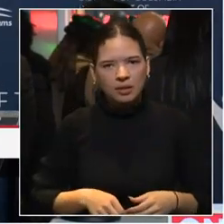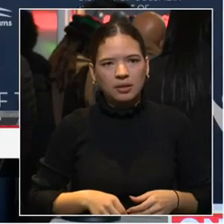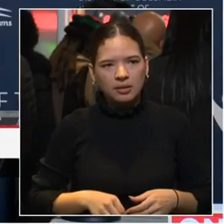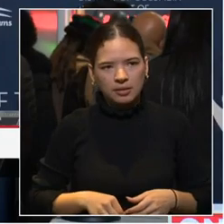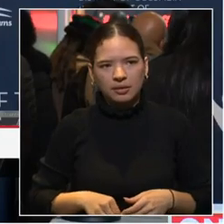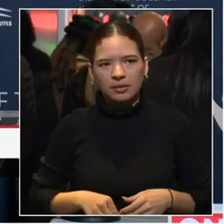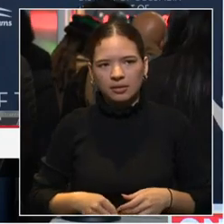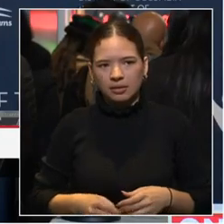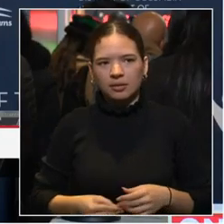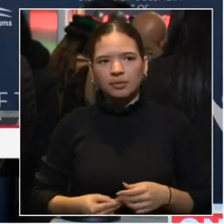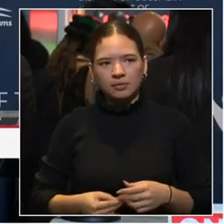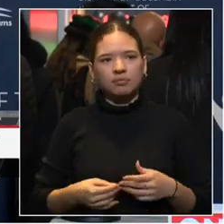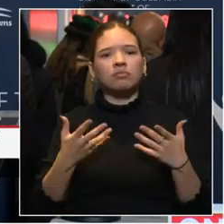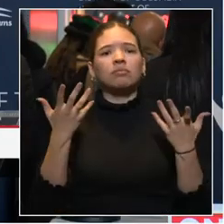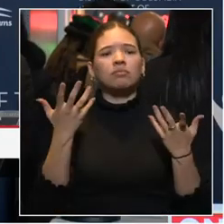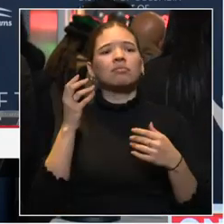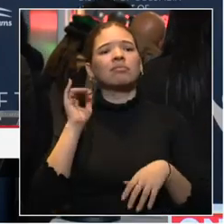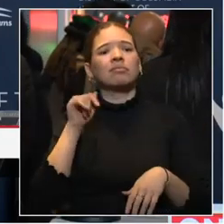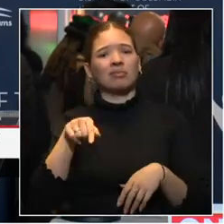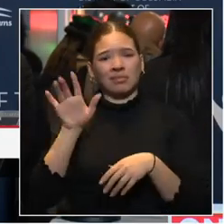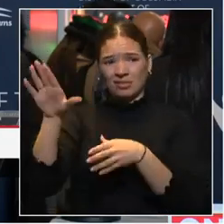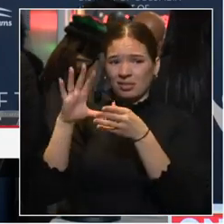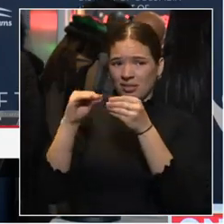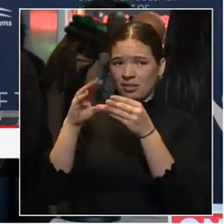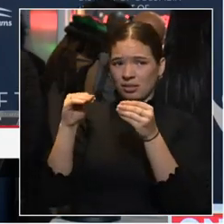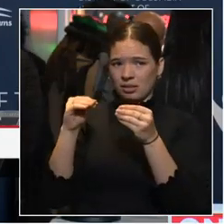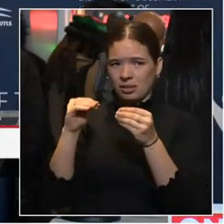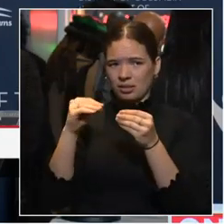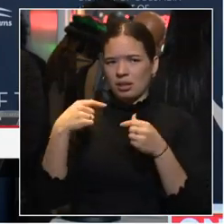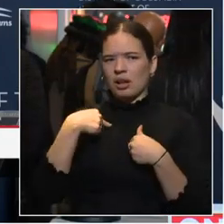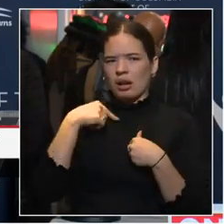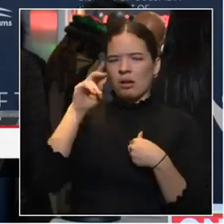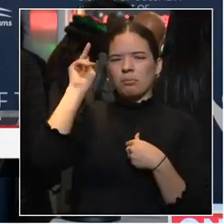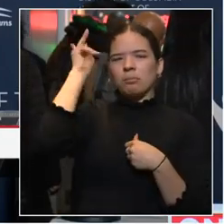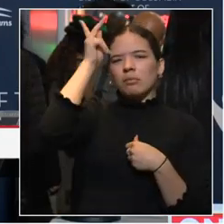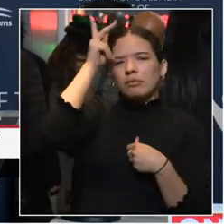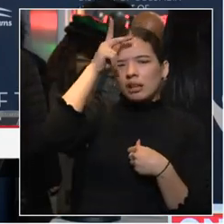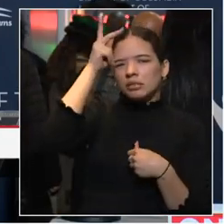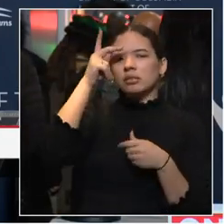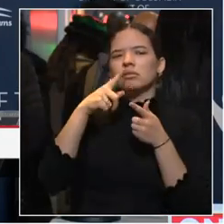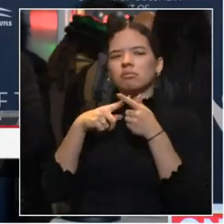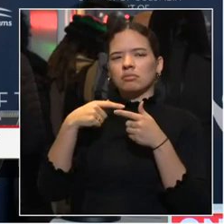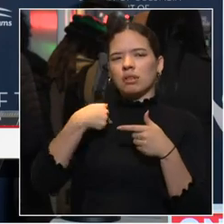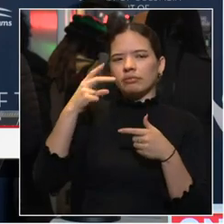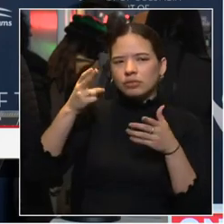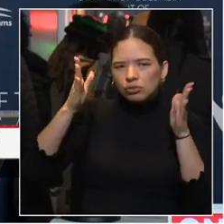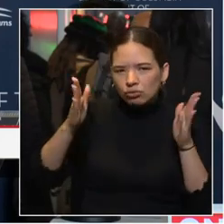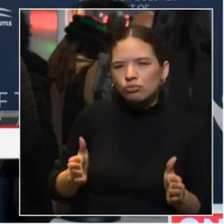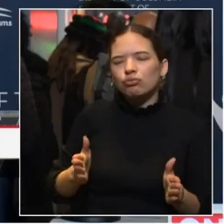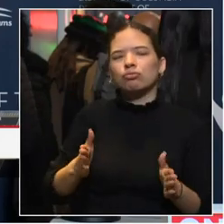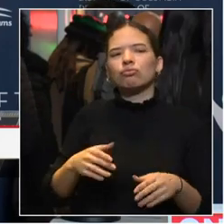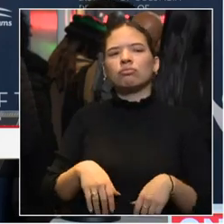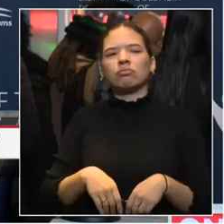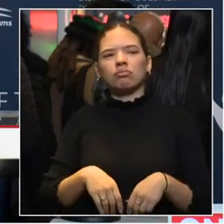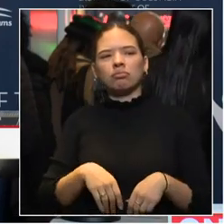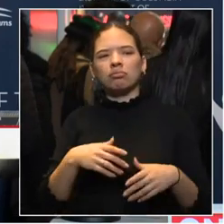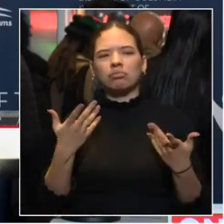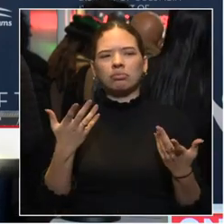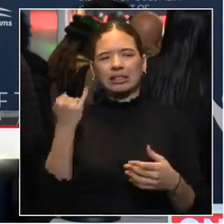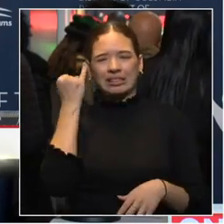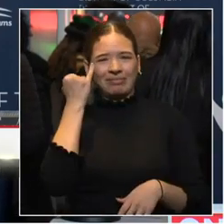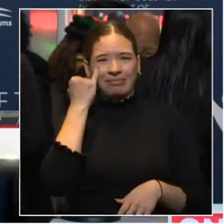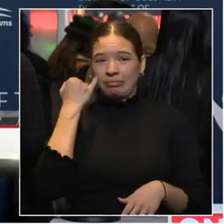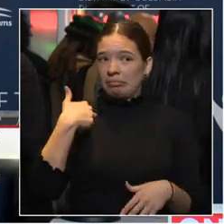mine. And I'm a political scientist, and I am a historian. And I believe that if you don't know your past, you do not understand your